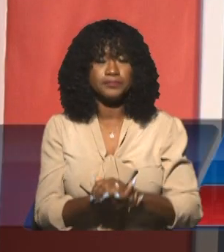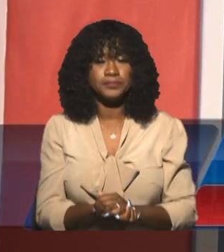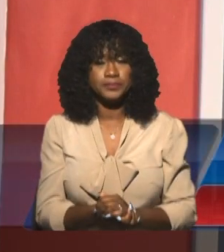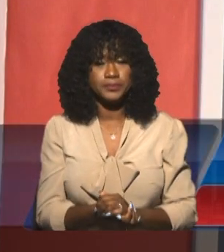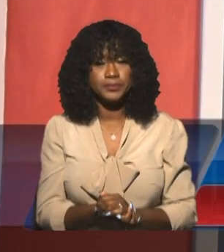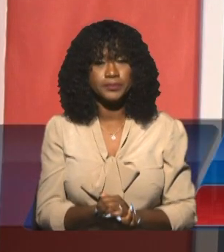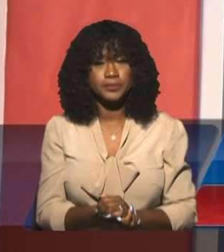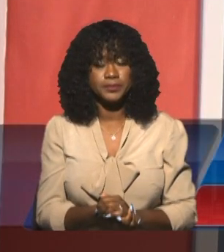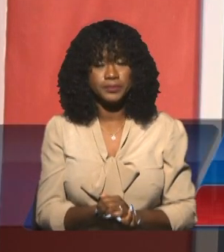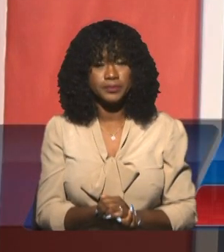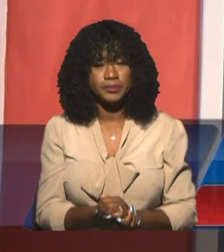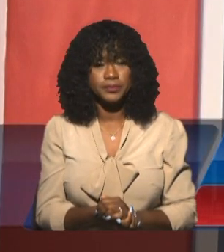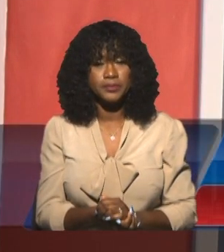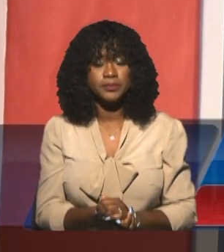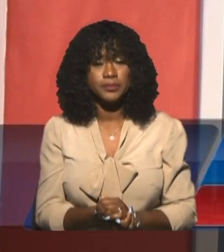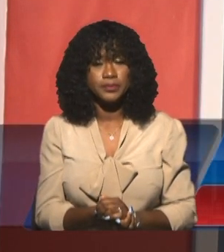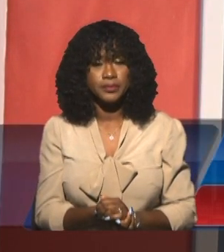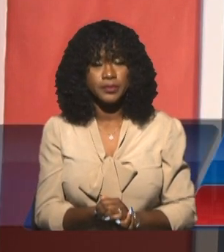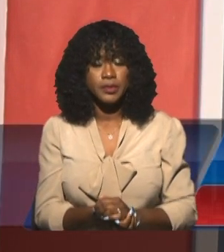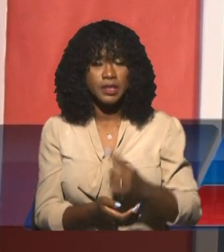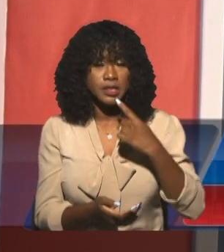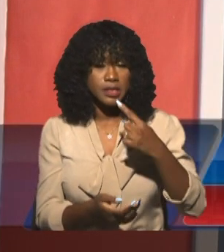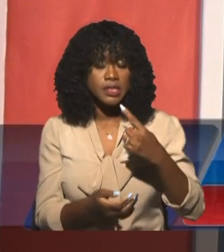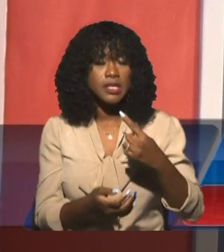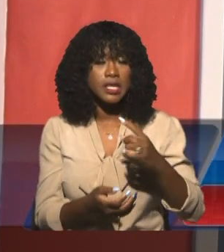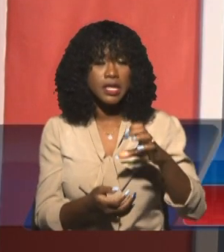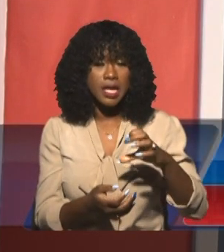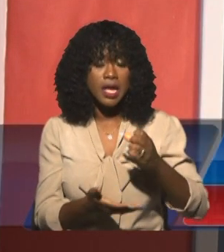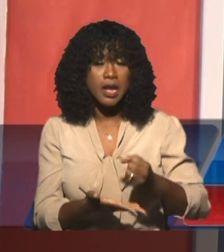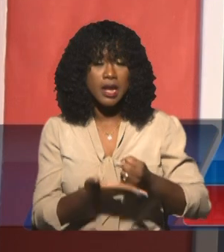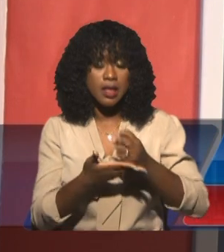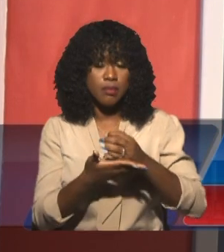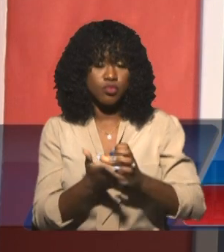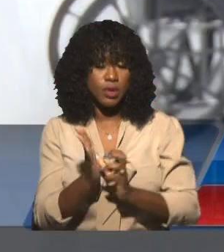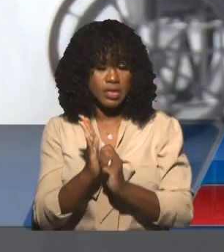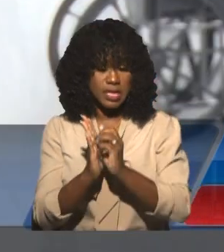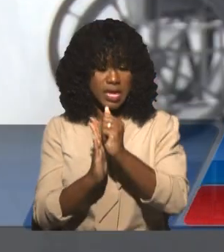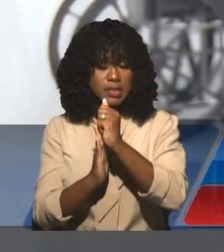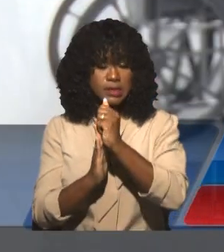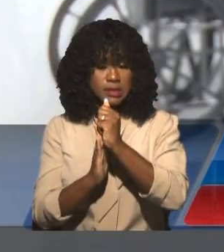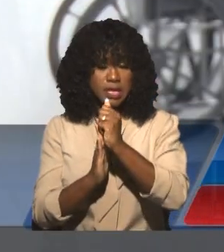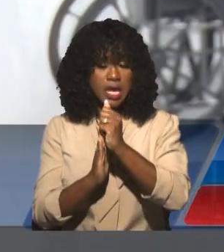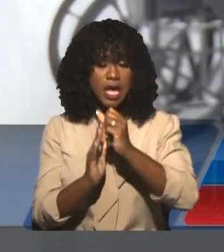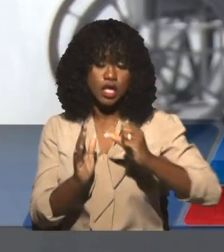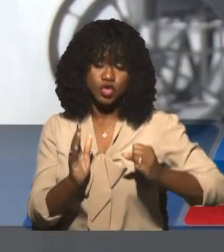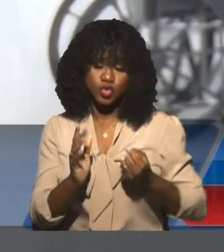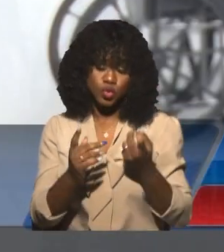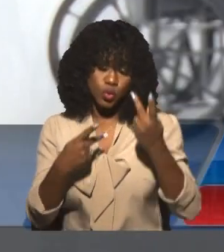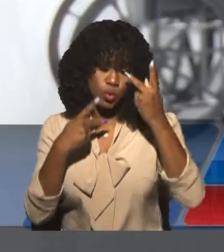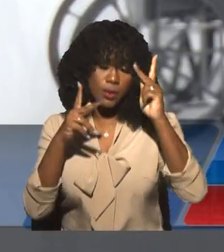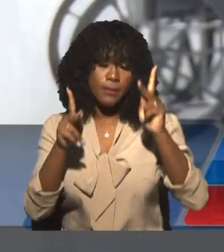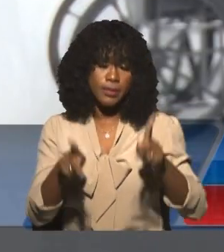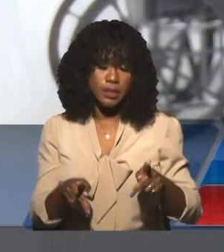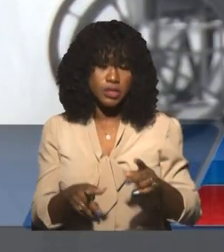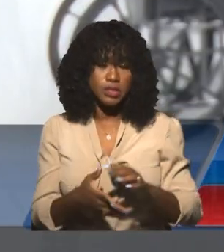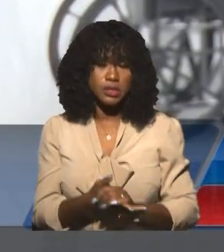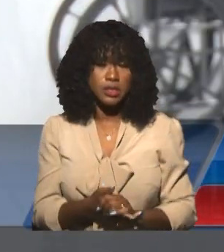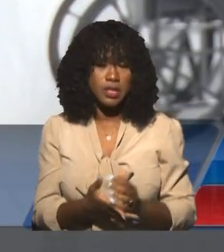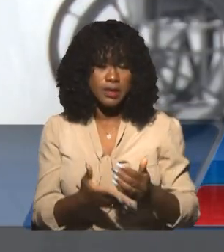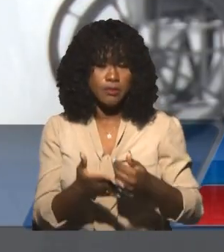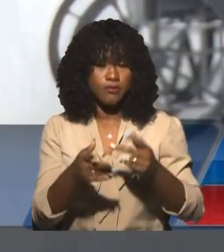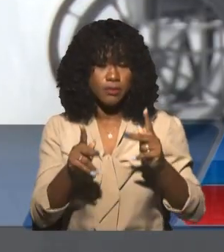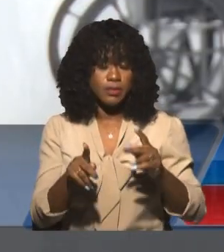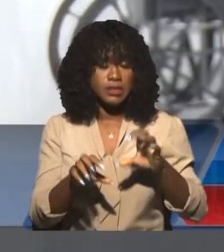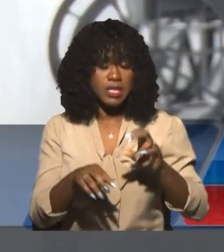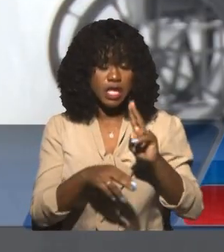has seen the treatment be particularly effective in cancer and stroke patients. That a person who was not able to use